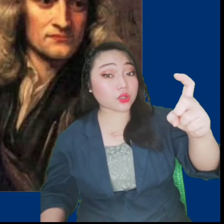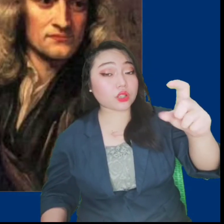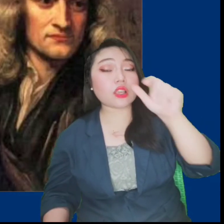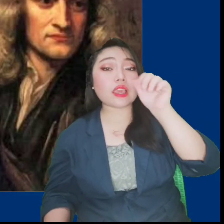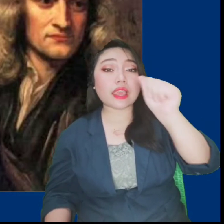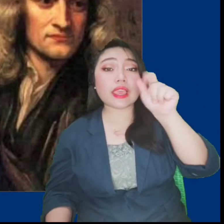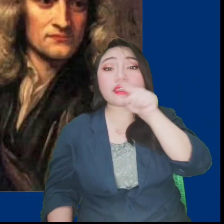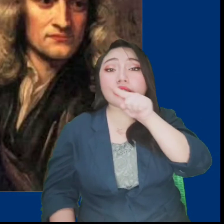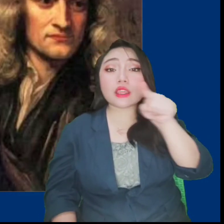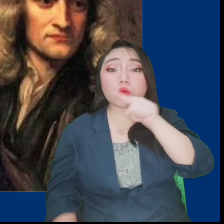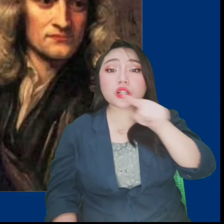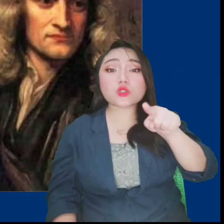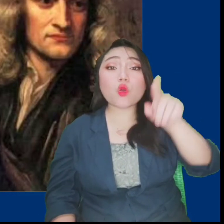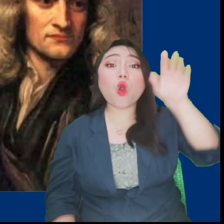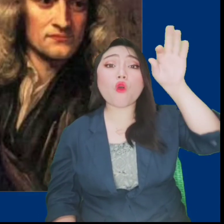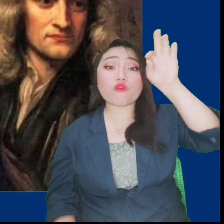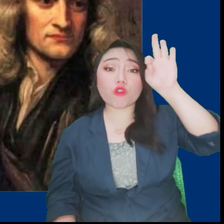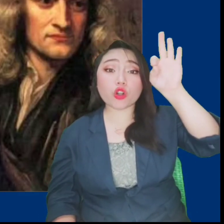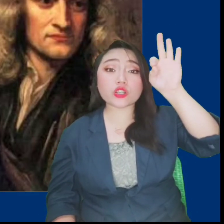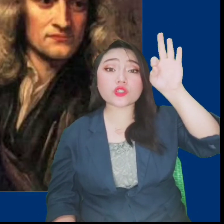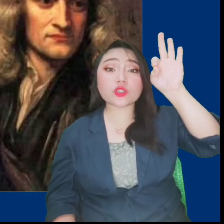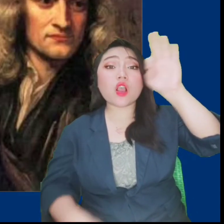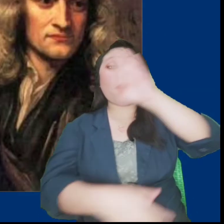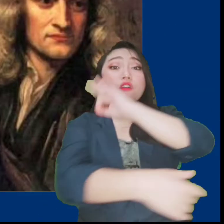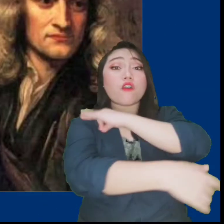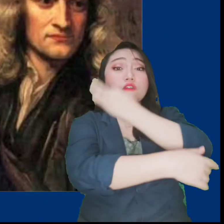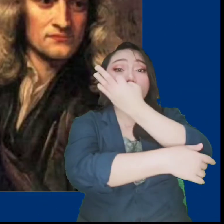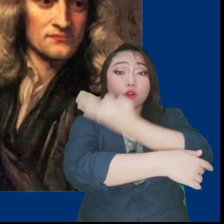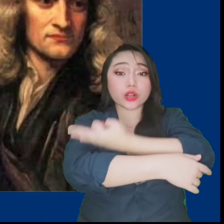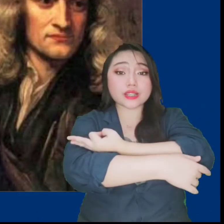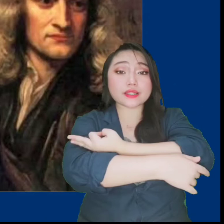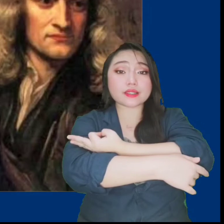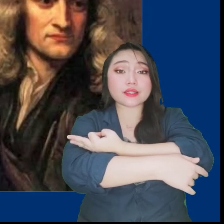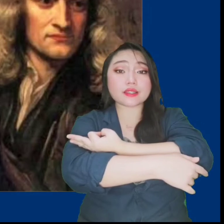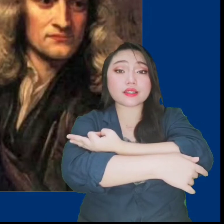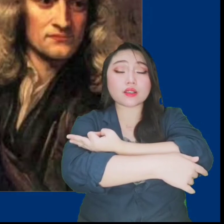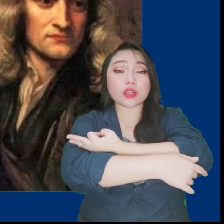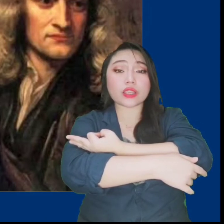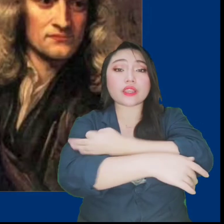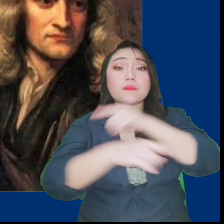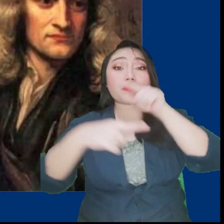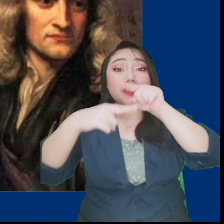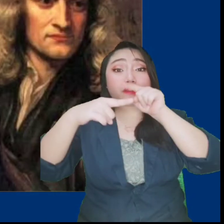A means acceleration is equals to force